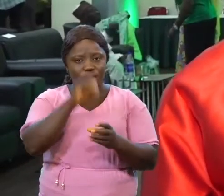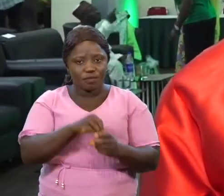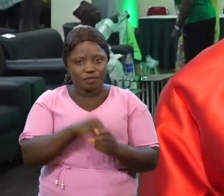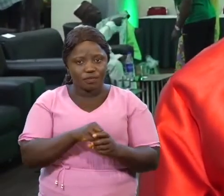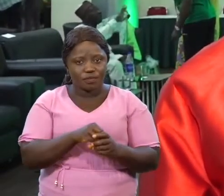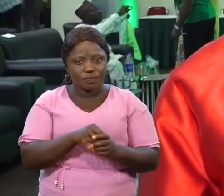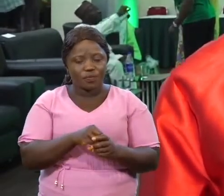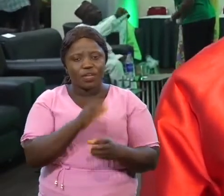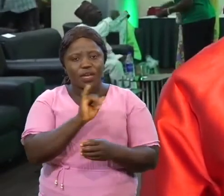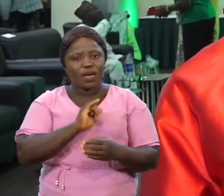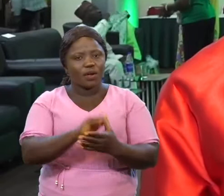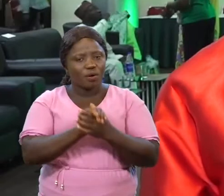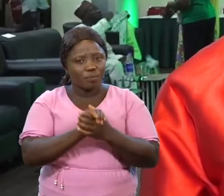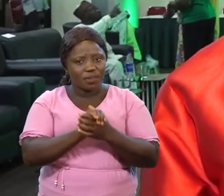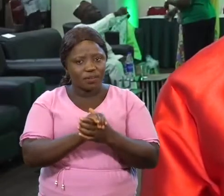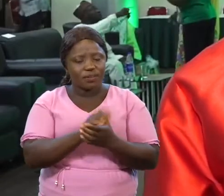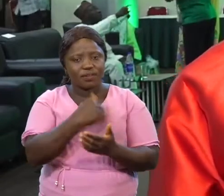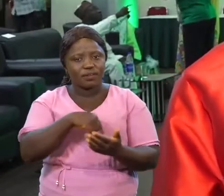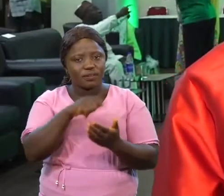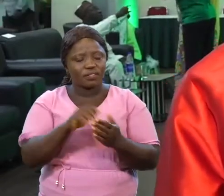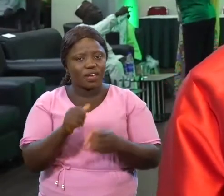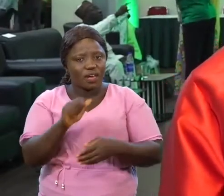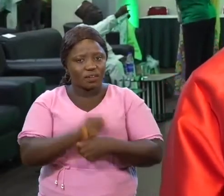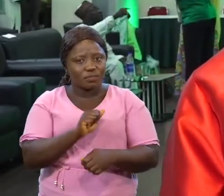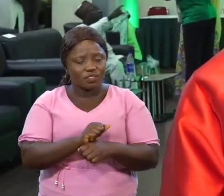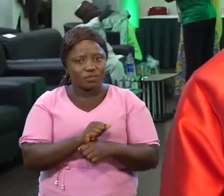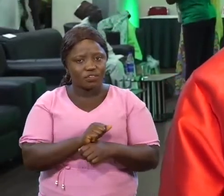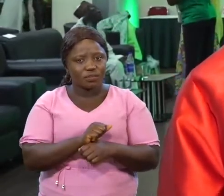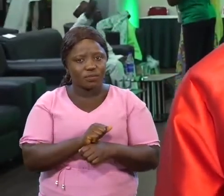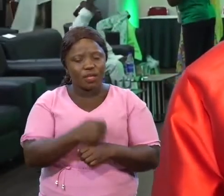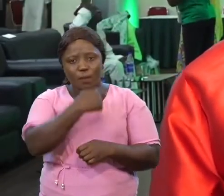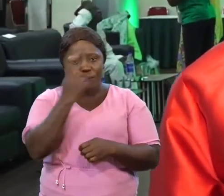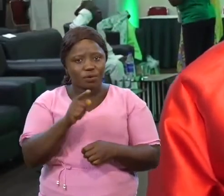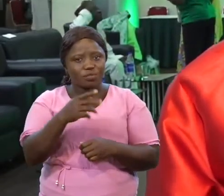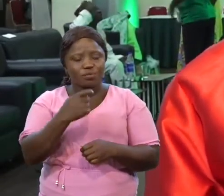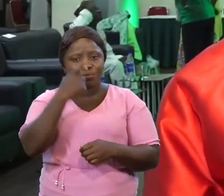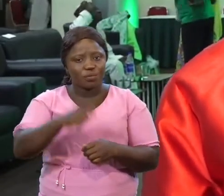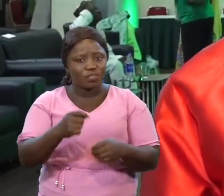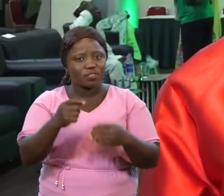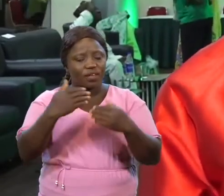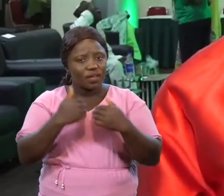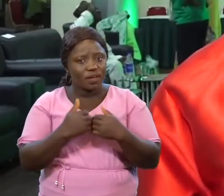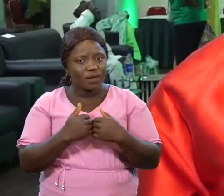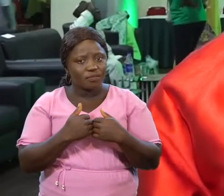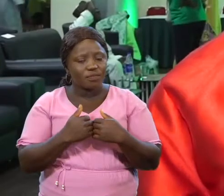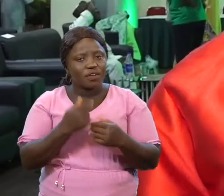participate. And under this administration has come so true, because you must start from